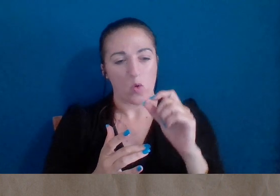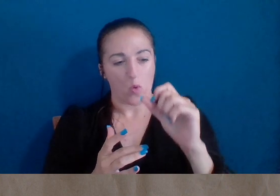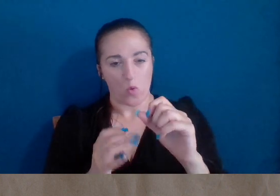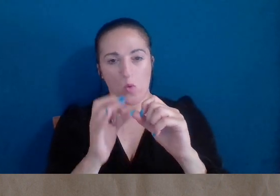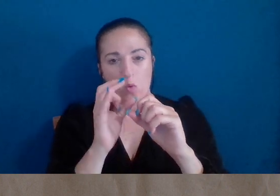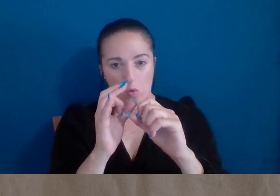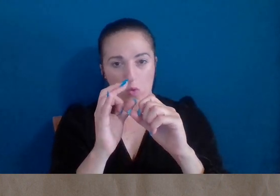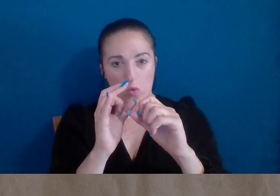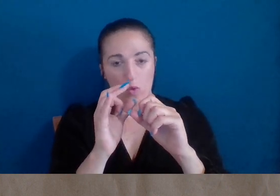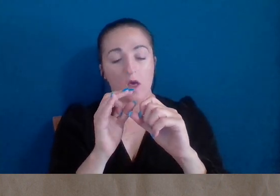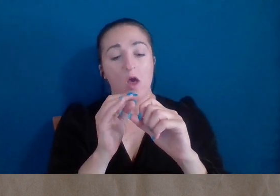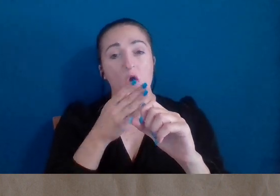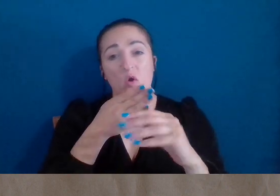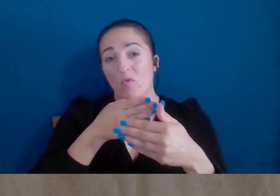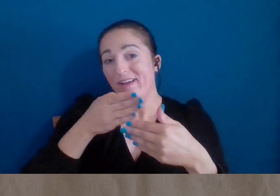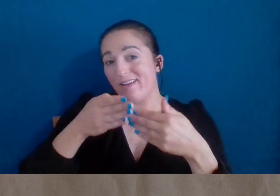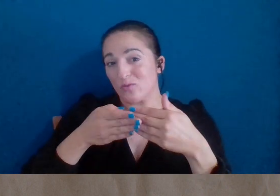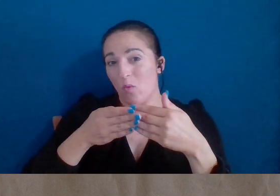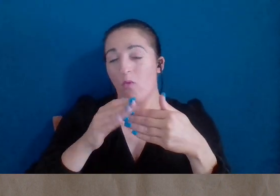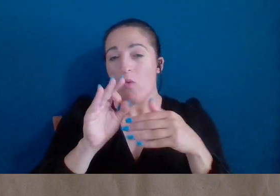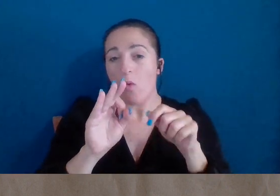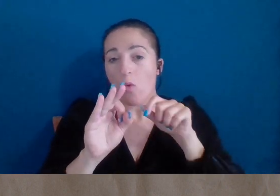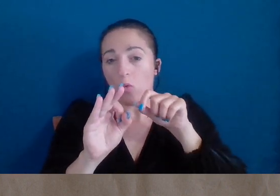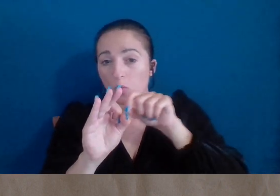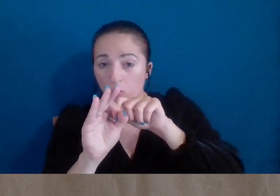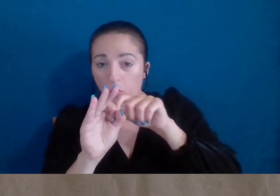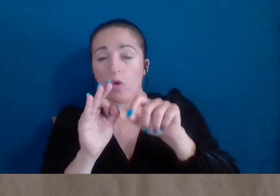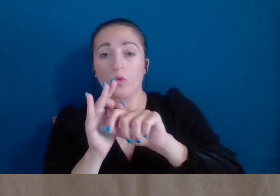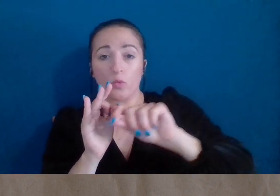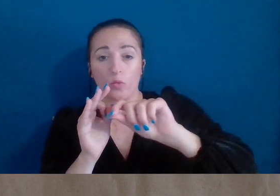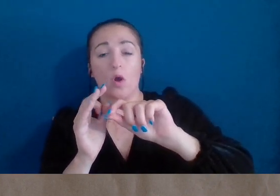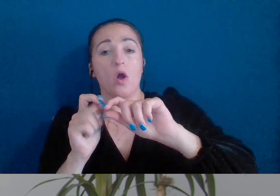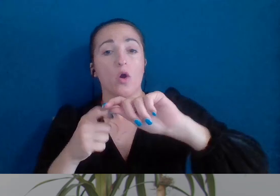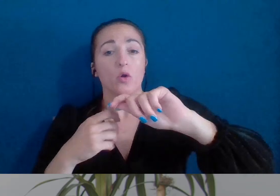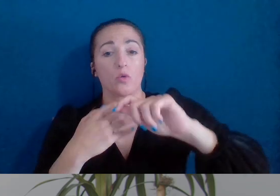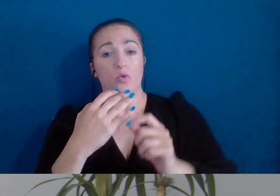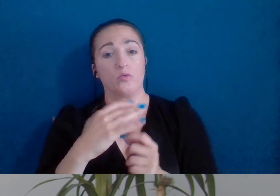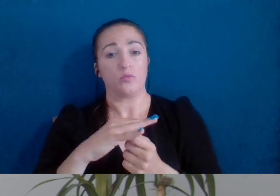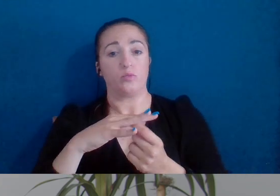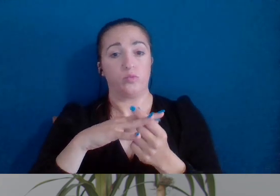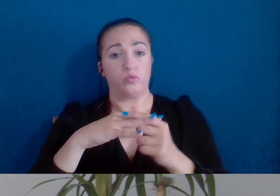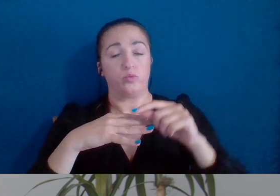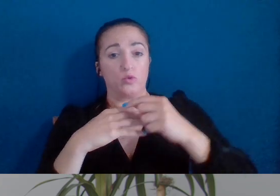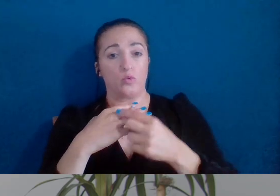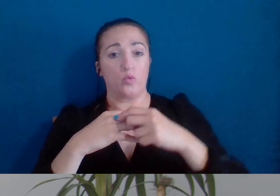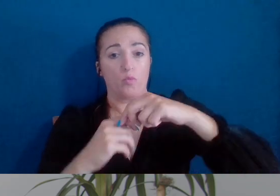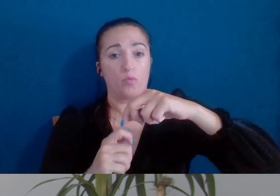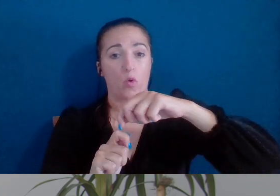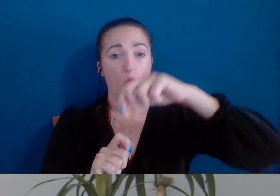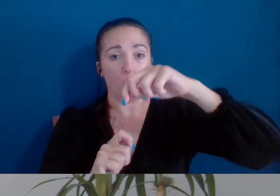put the other piece of felt through and pull it through again. Okay, and you'll notice I already